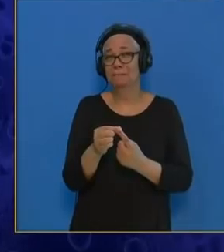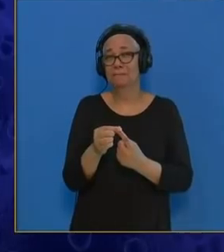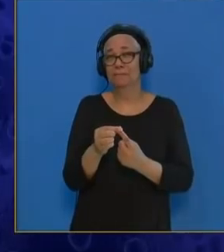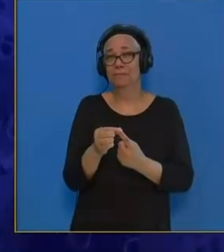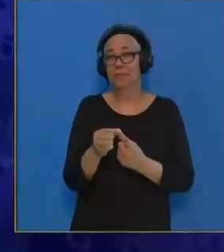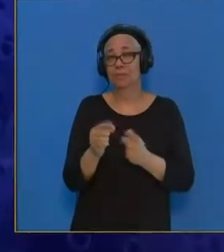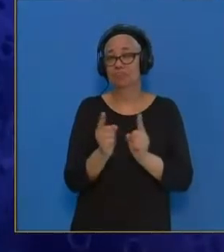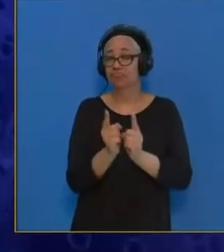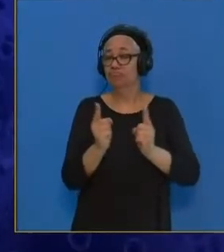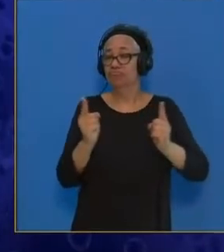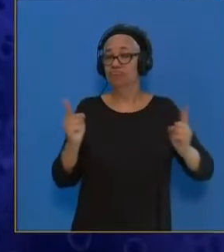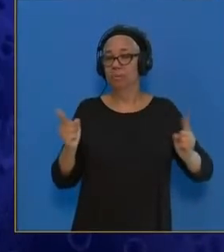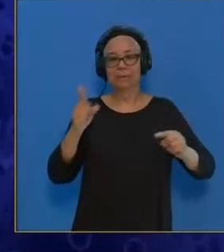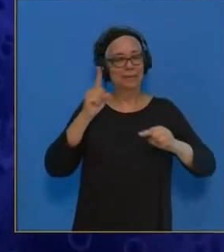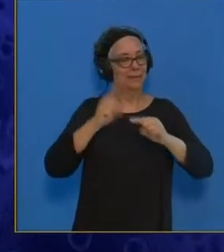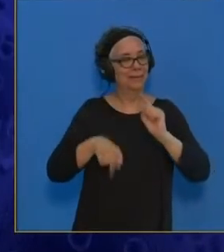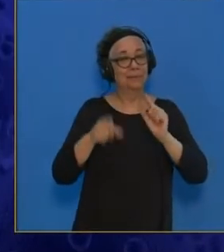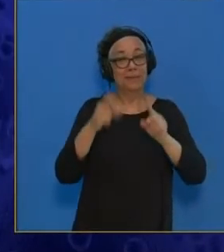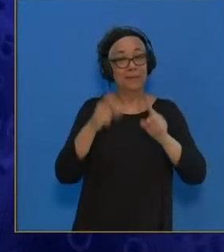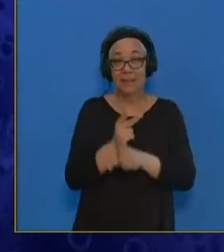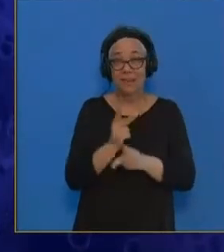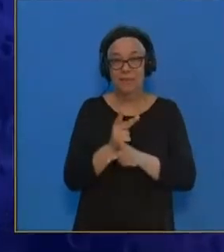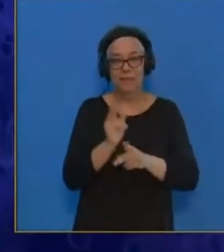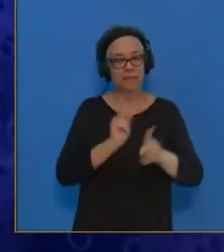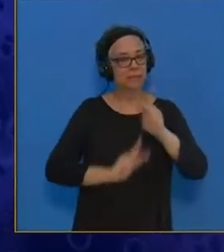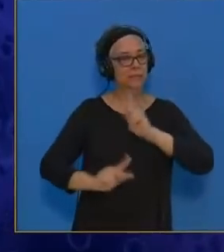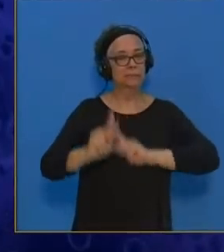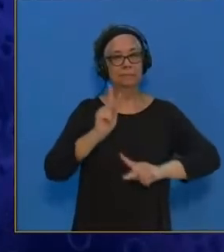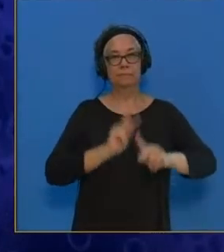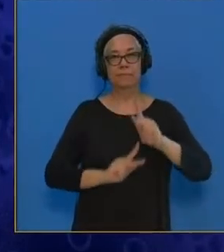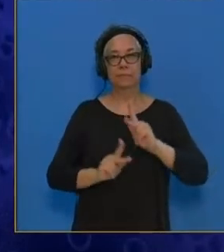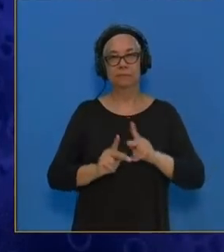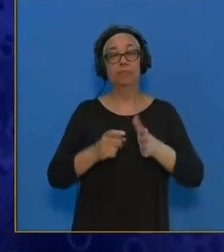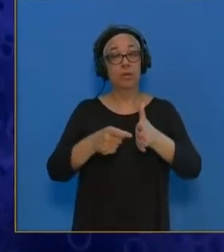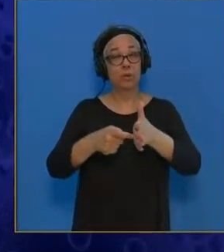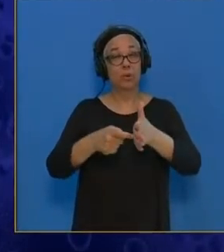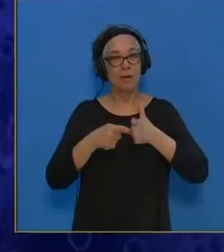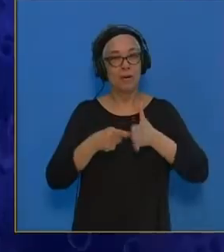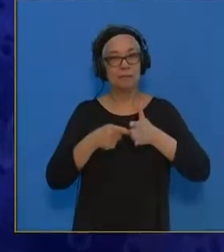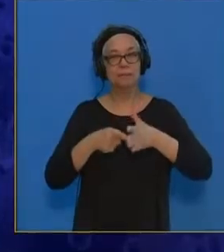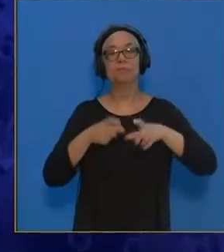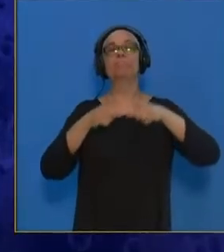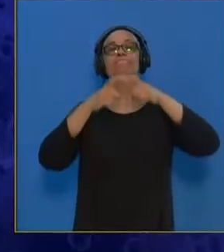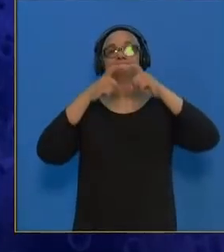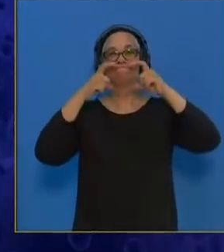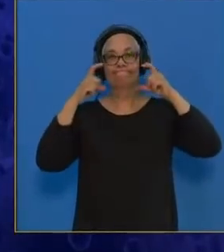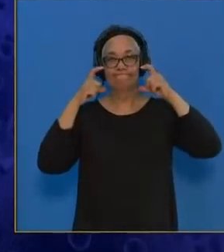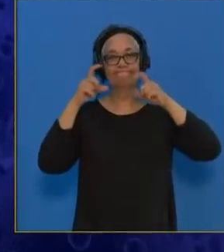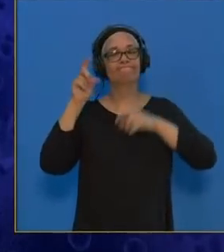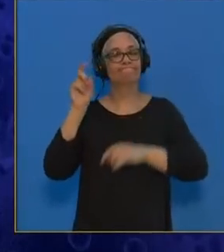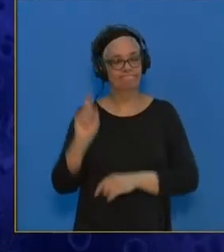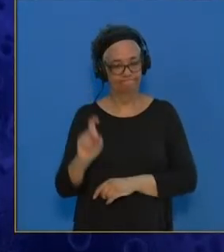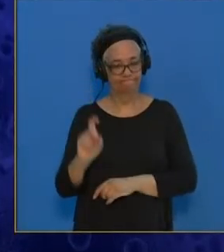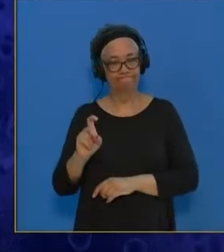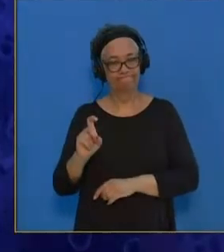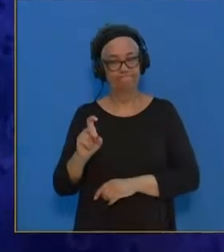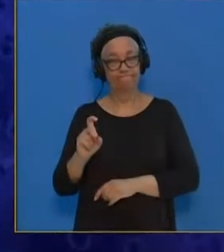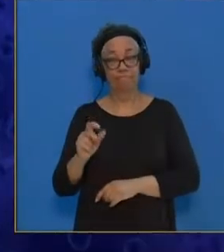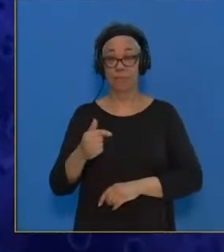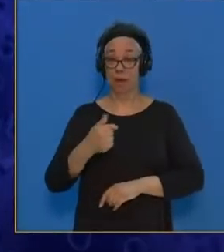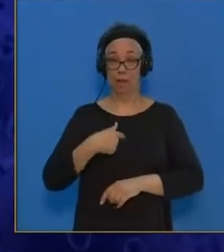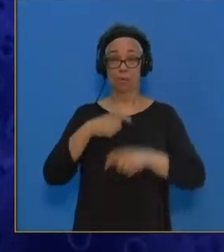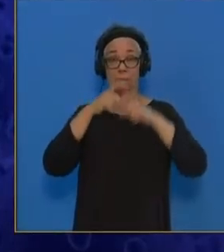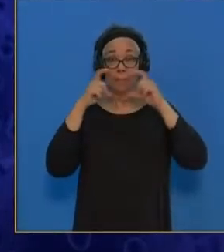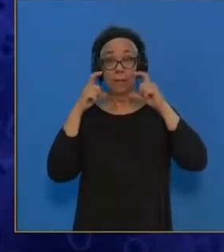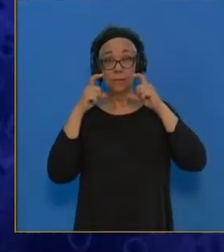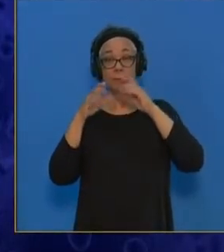social distancing cannot be maintained, persons are required to wear masks. I wear a mask